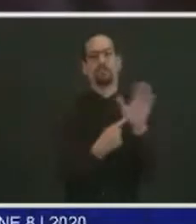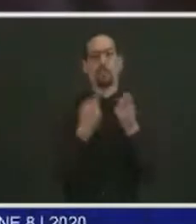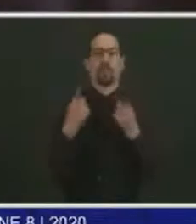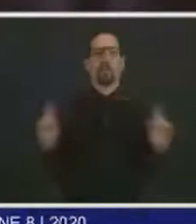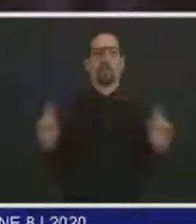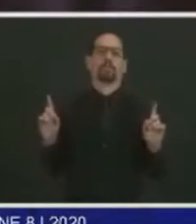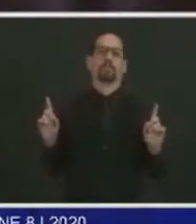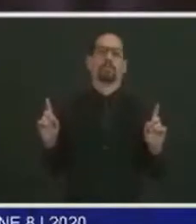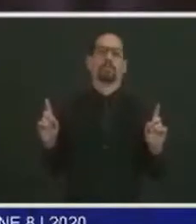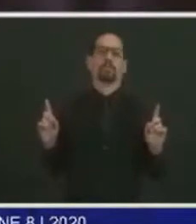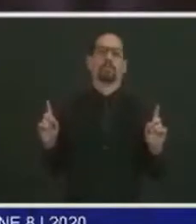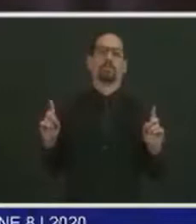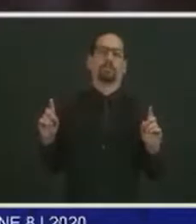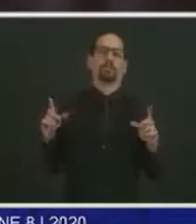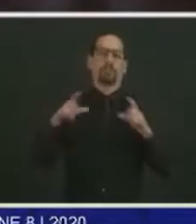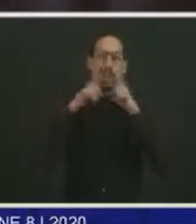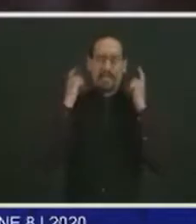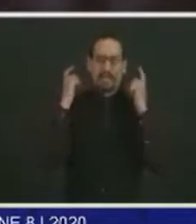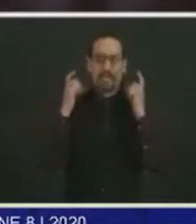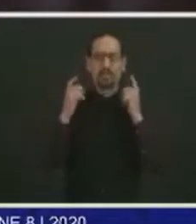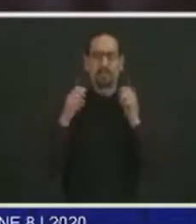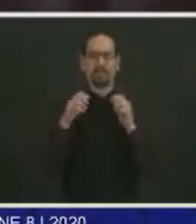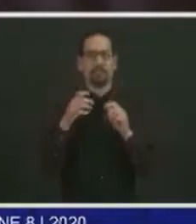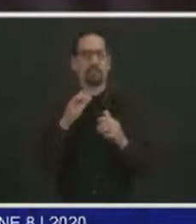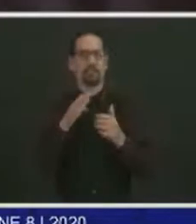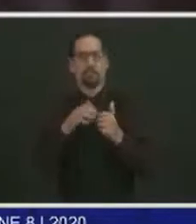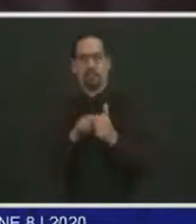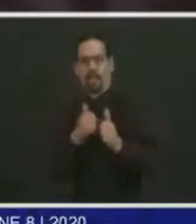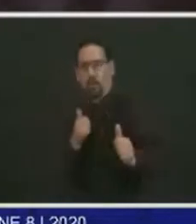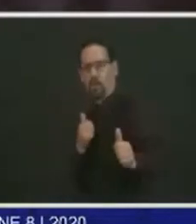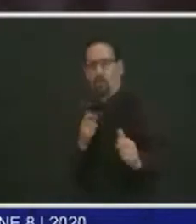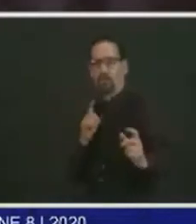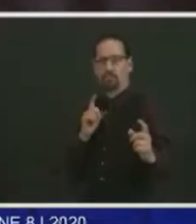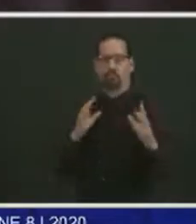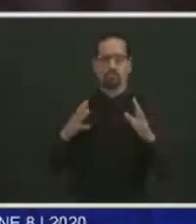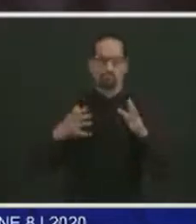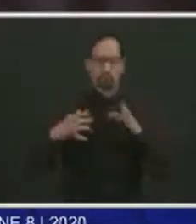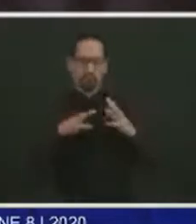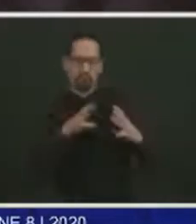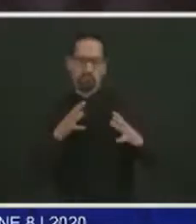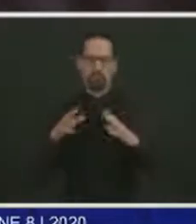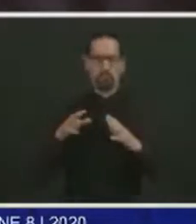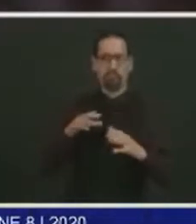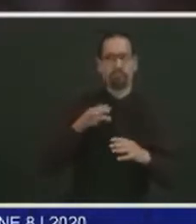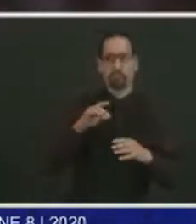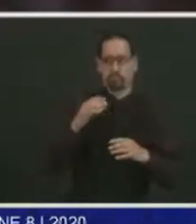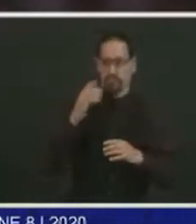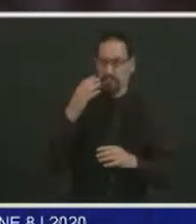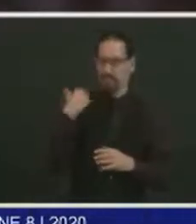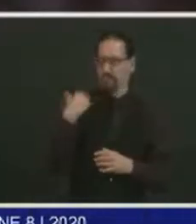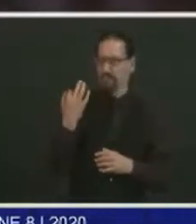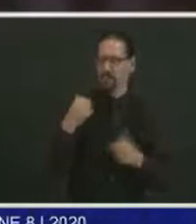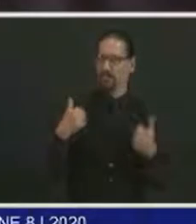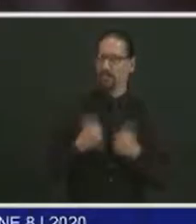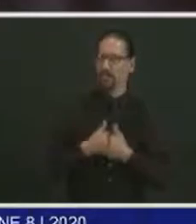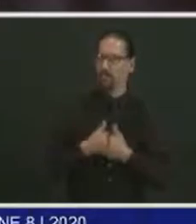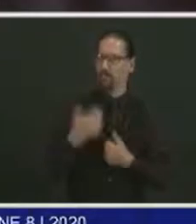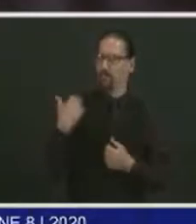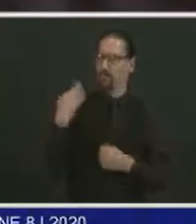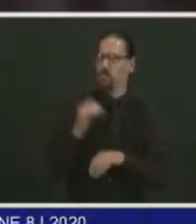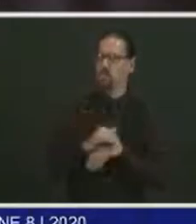covering, do your best to stay 6 feet apart. It was definitely challenging, but also have access to